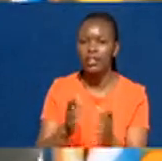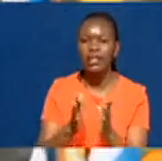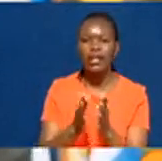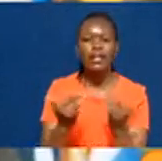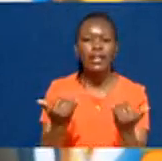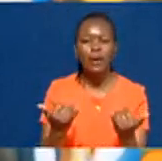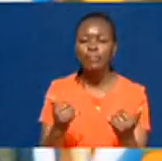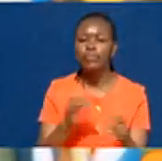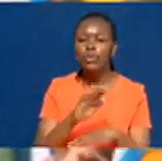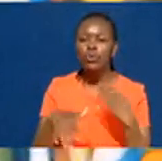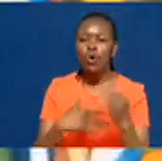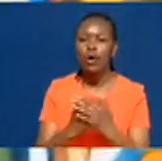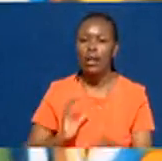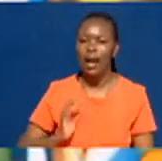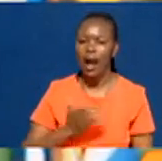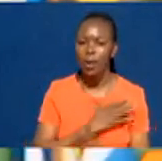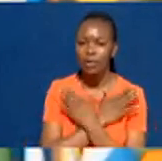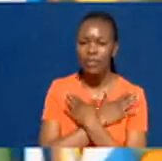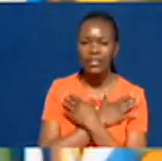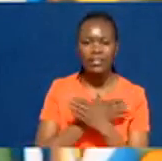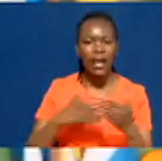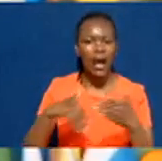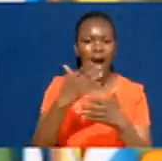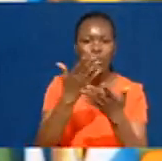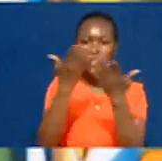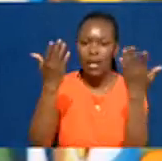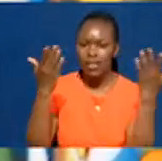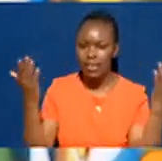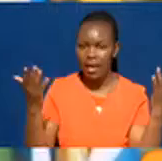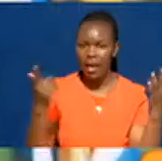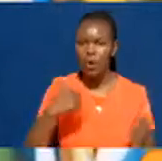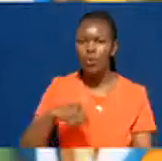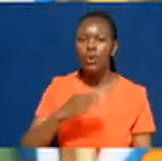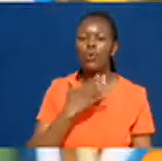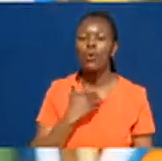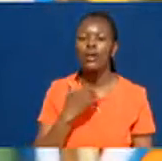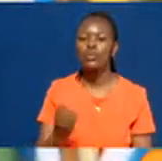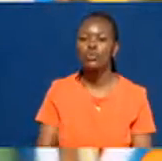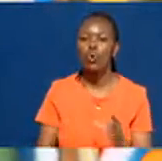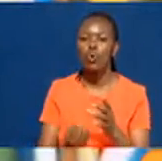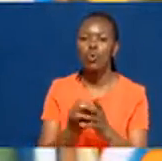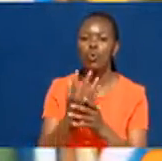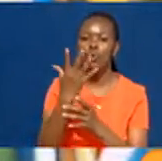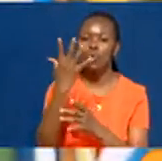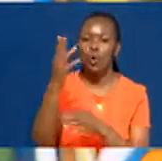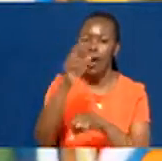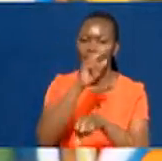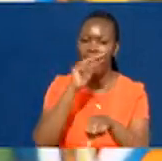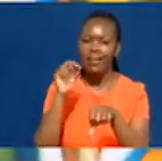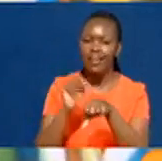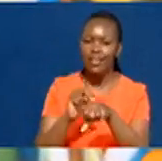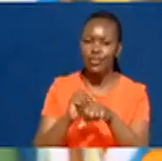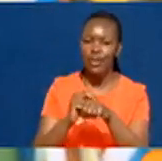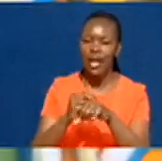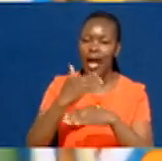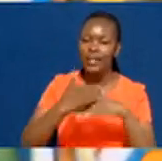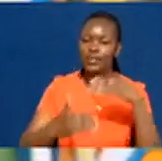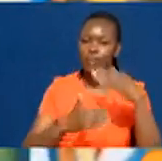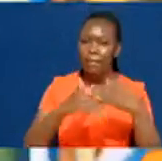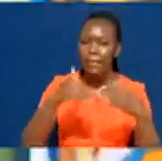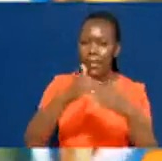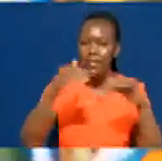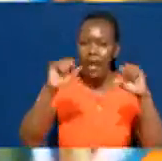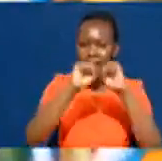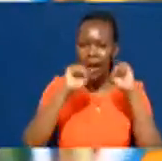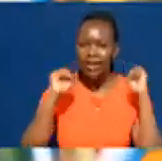there, we want to grow a nation. We want to build a society